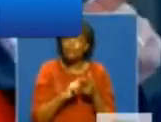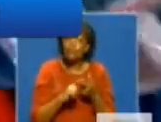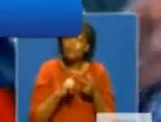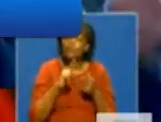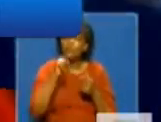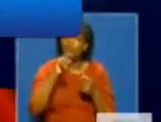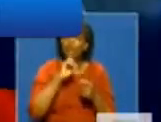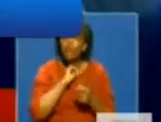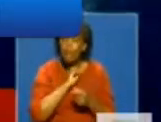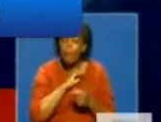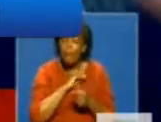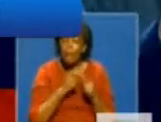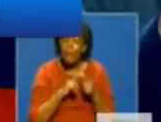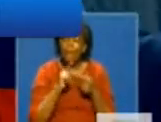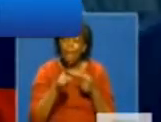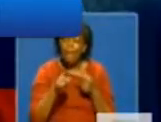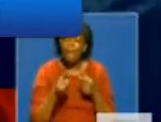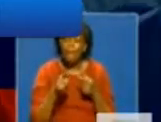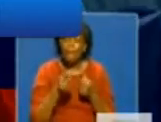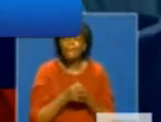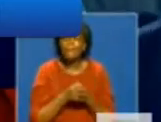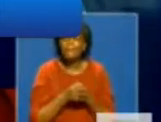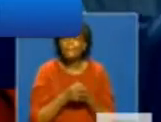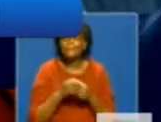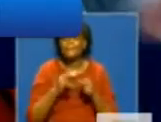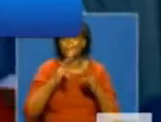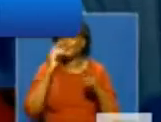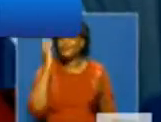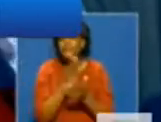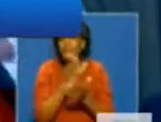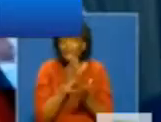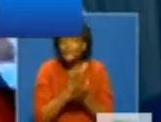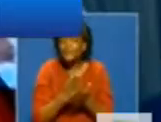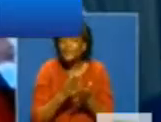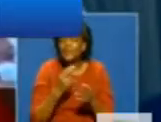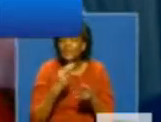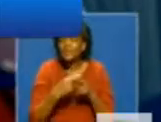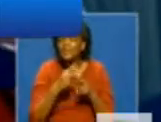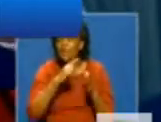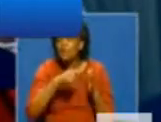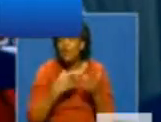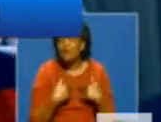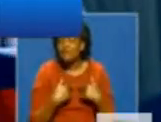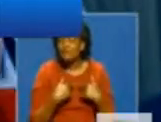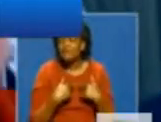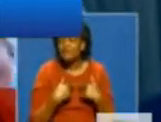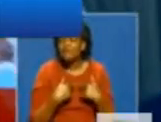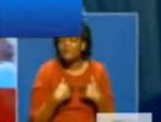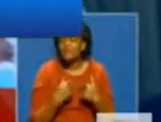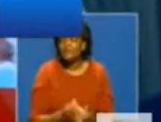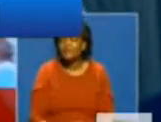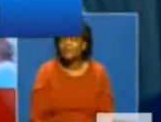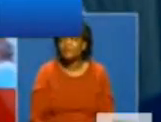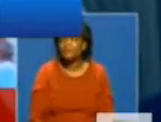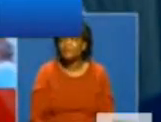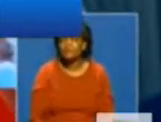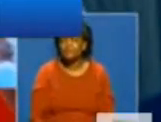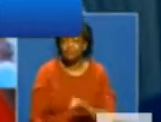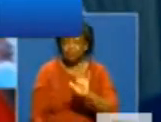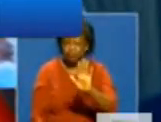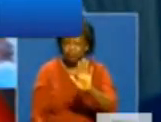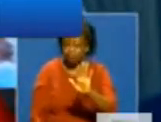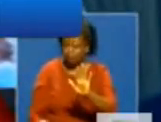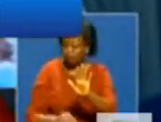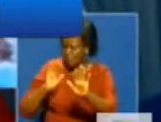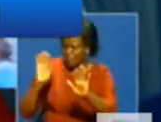complain. That way it would verify and check that that name is wrongly put there. The Council, yes, my lord. Parliament may have